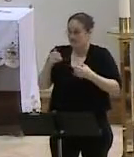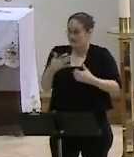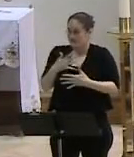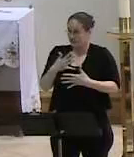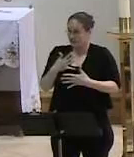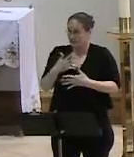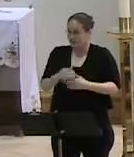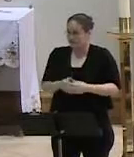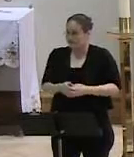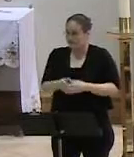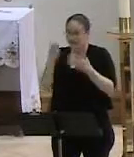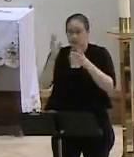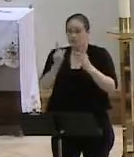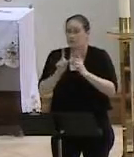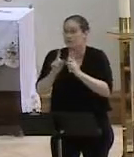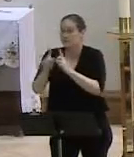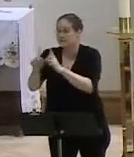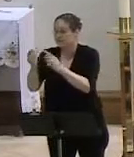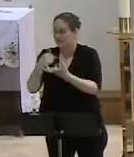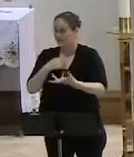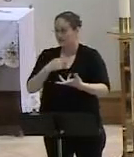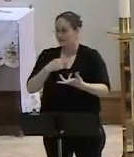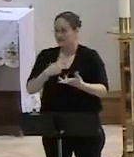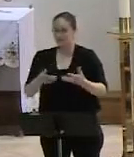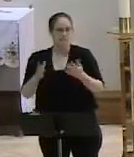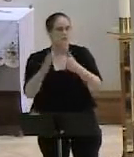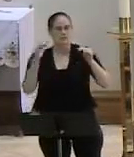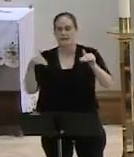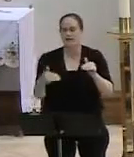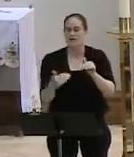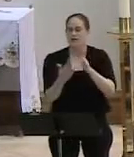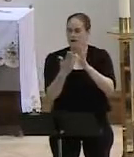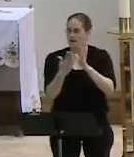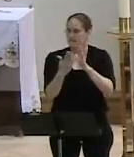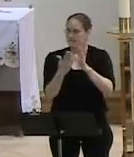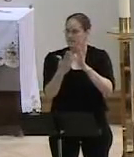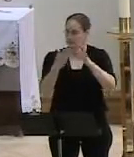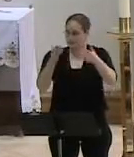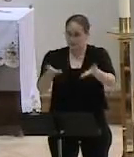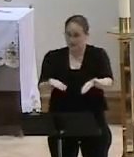going to lead. You will have all sorts of things offered to you,